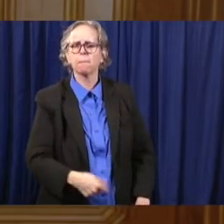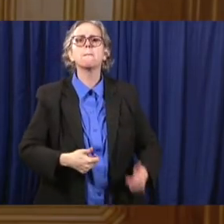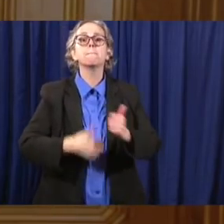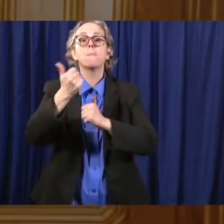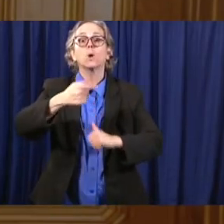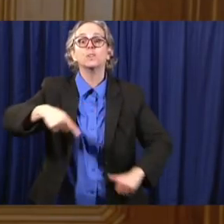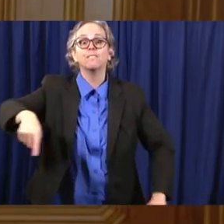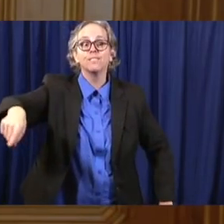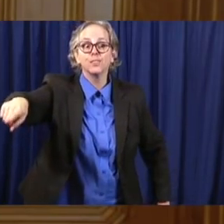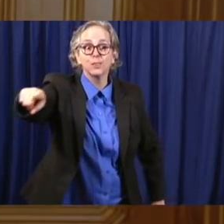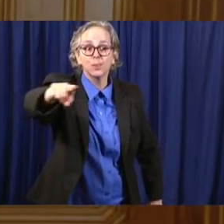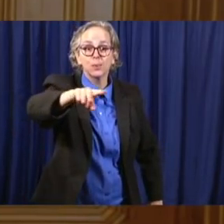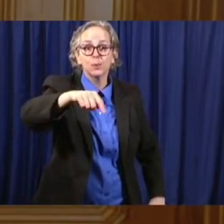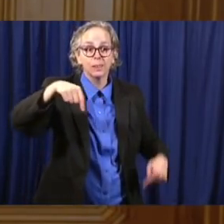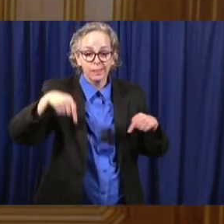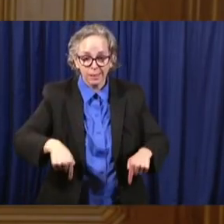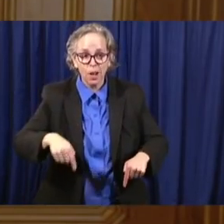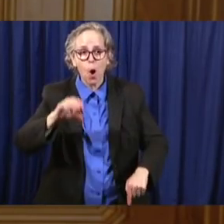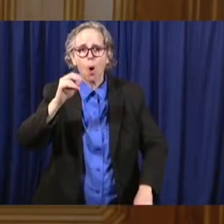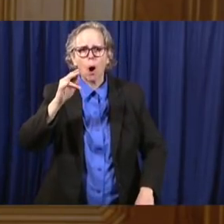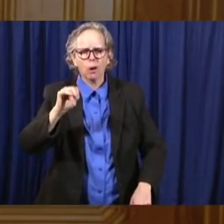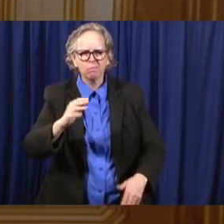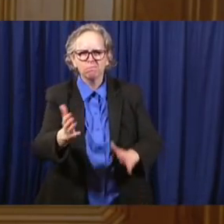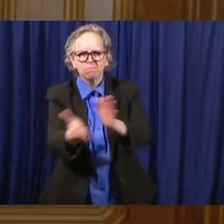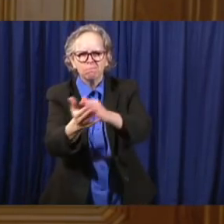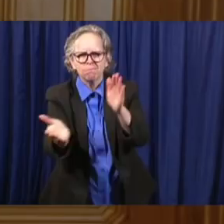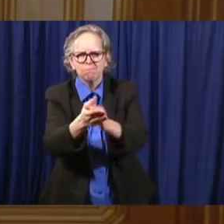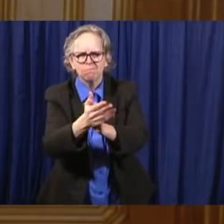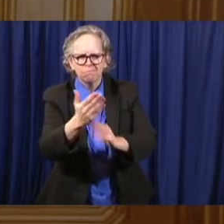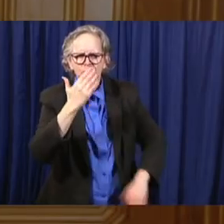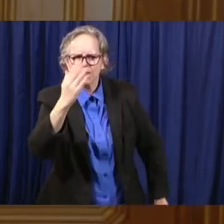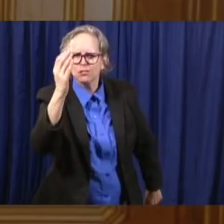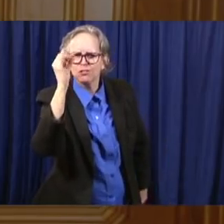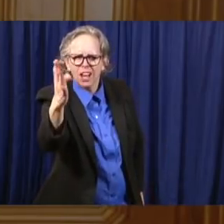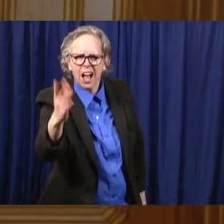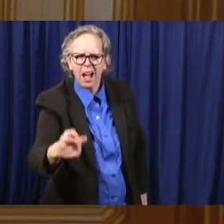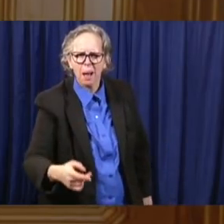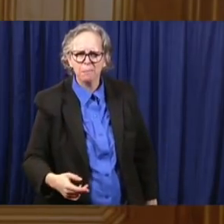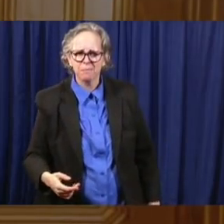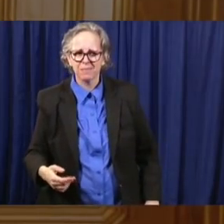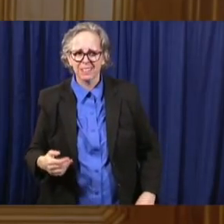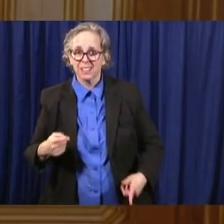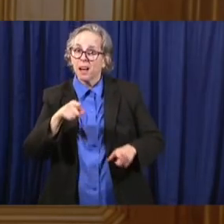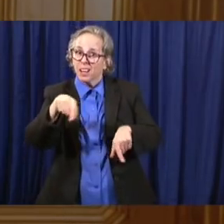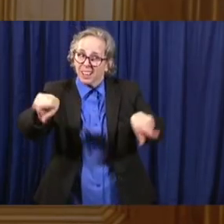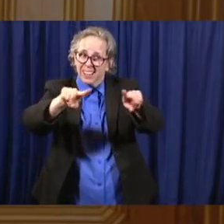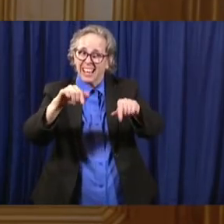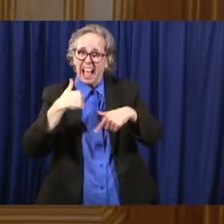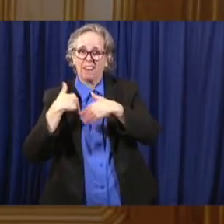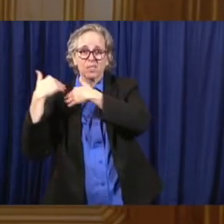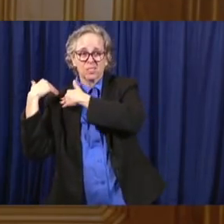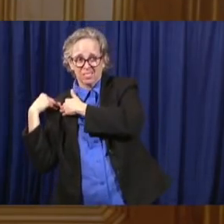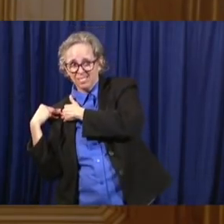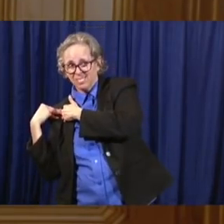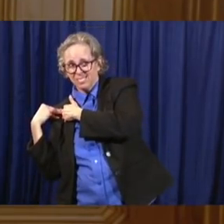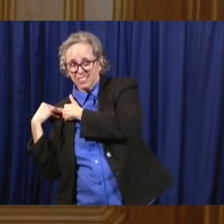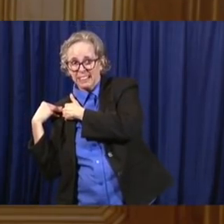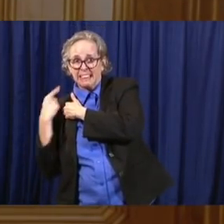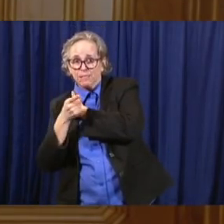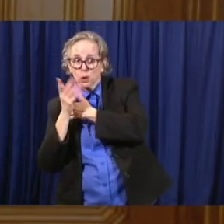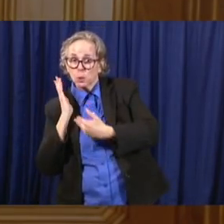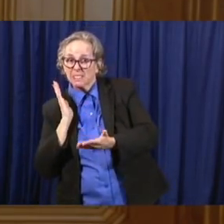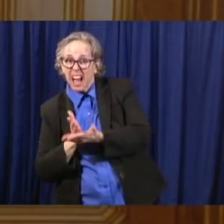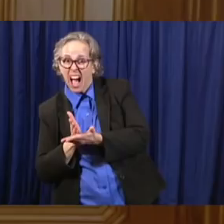job. We've improved it, but we also have the obligation to tell you if we don't continue to do this, it's not going to be